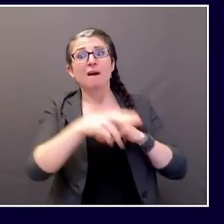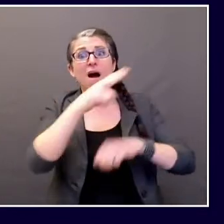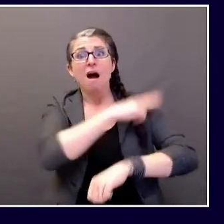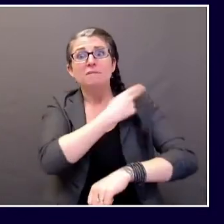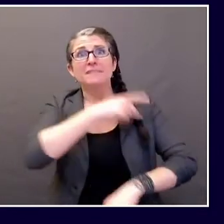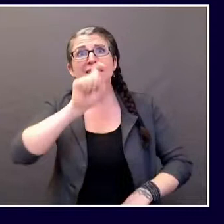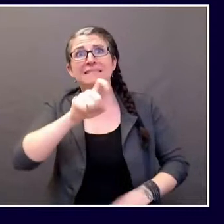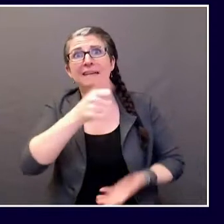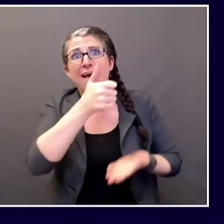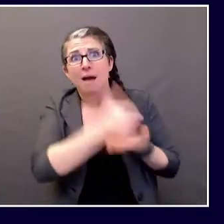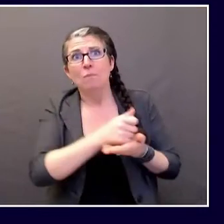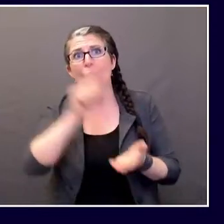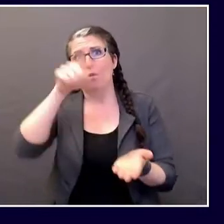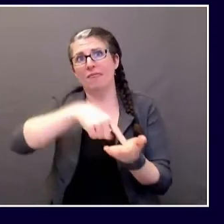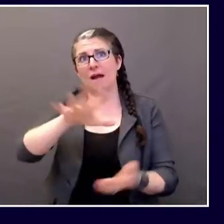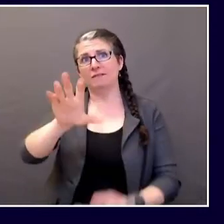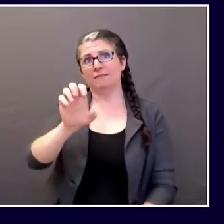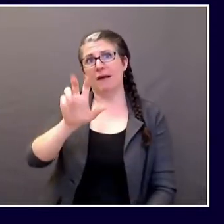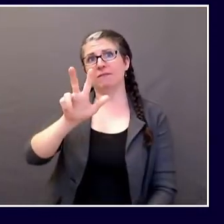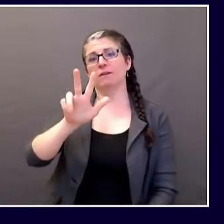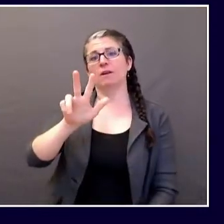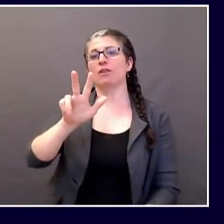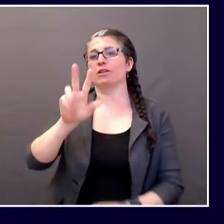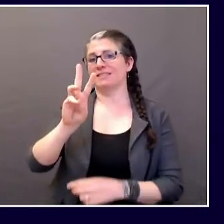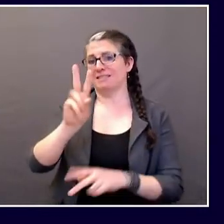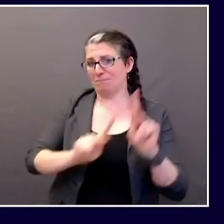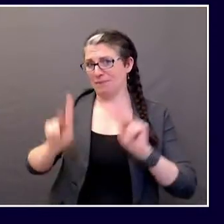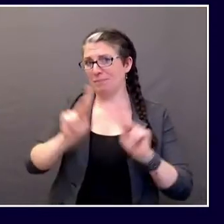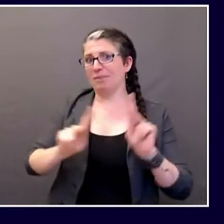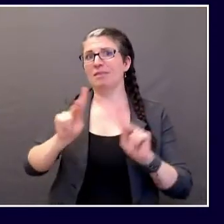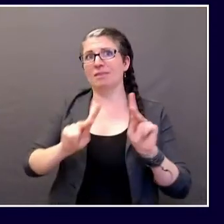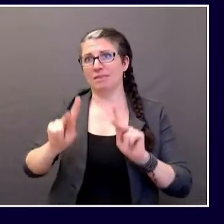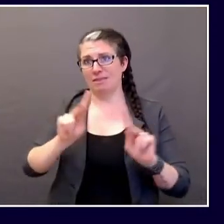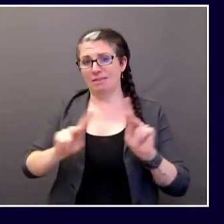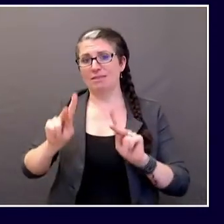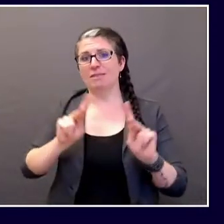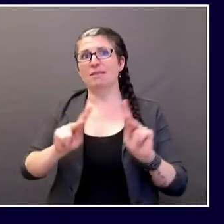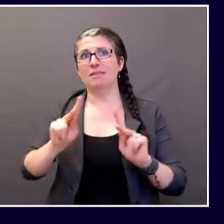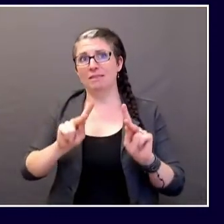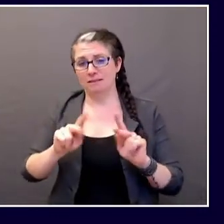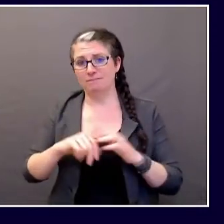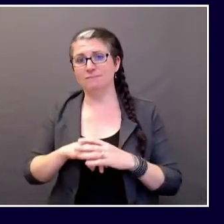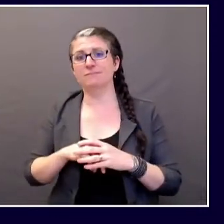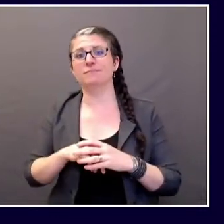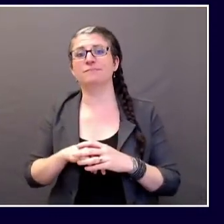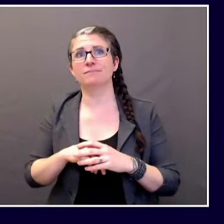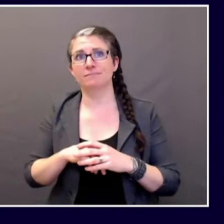4,193 have been among healthcare workers. Since the beginning of the pandemic,